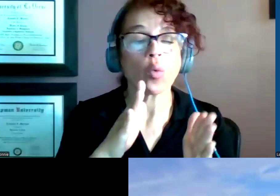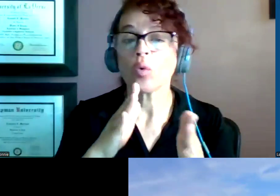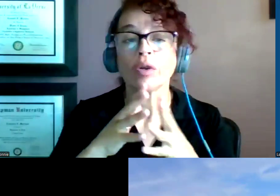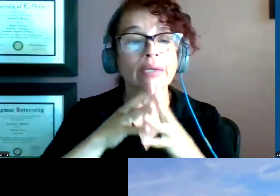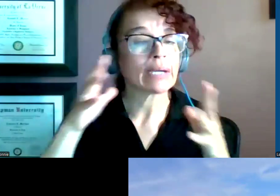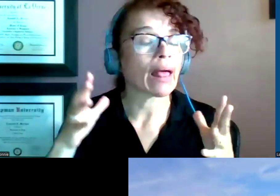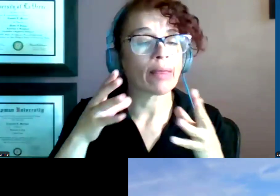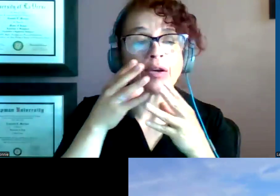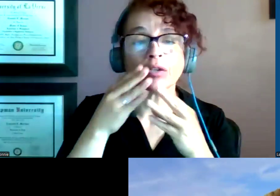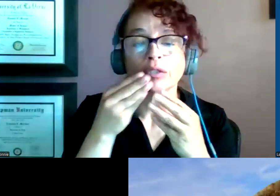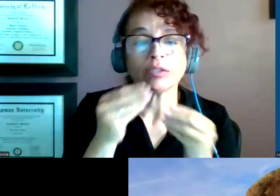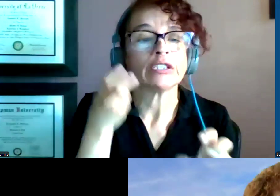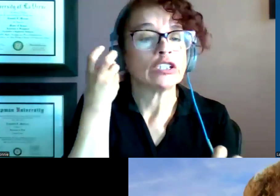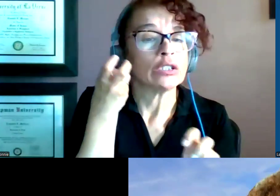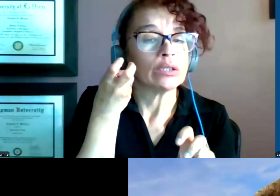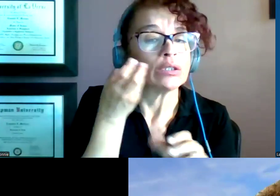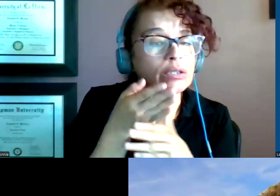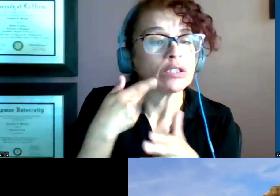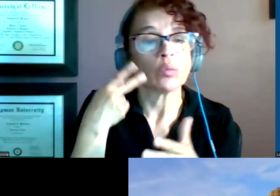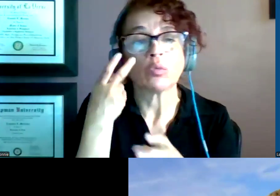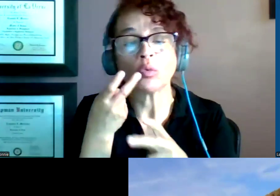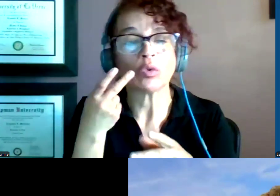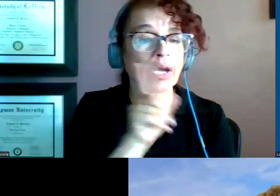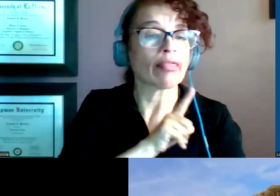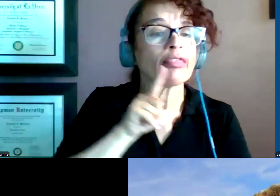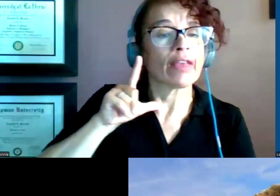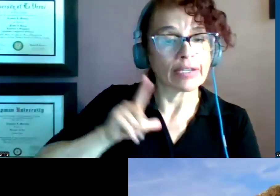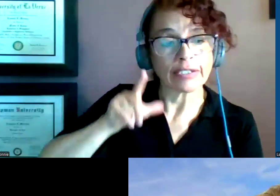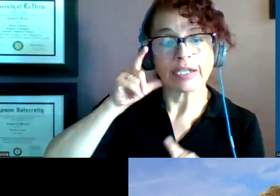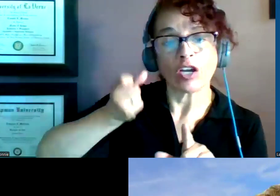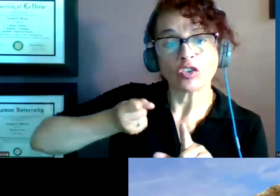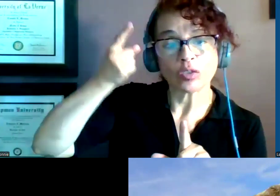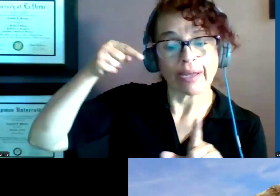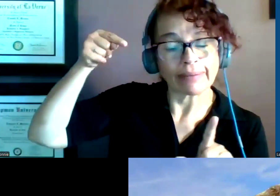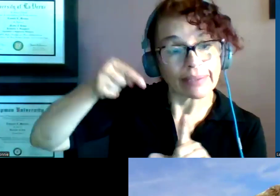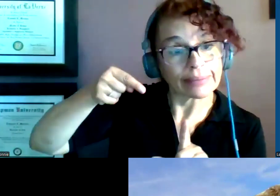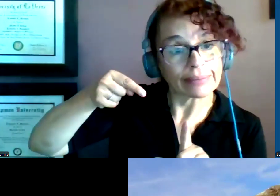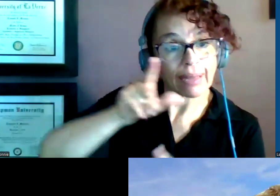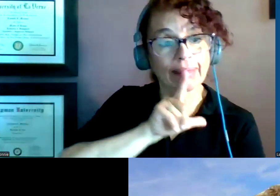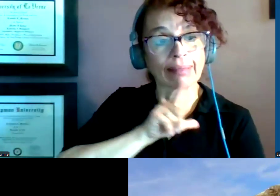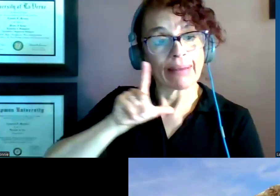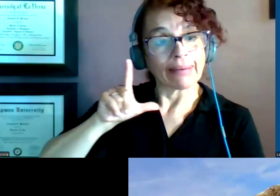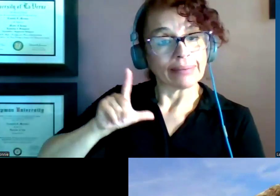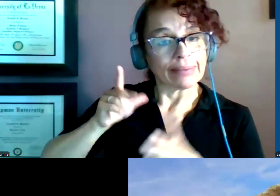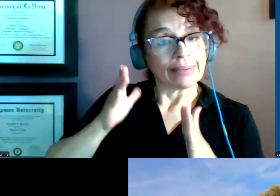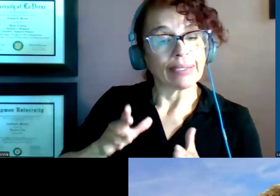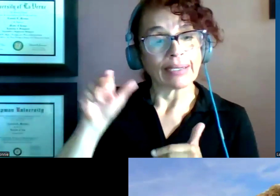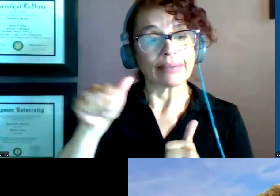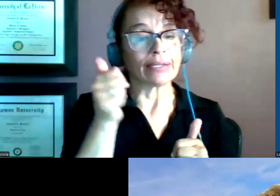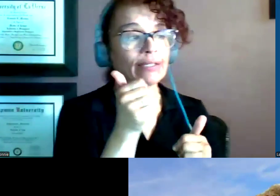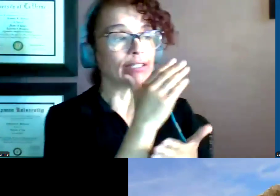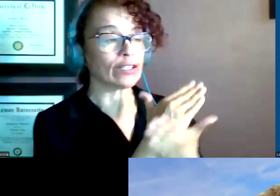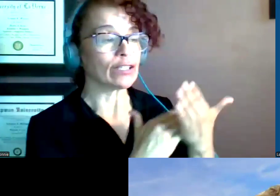in solutions. So we were really heartened to see that the legislature understands this. And kind of on the other side,